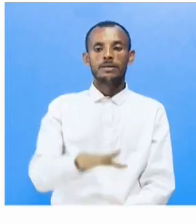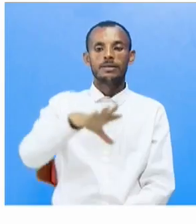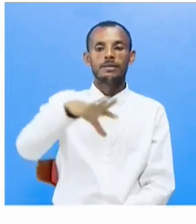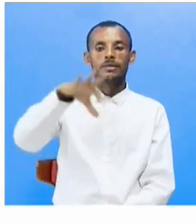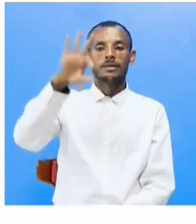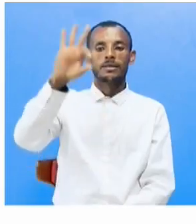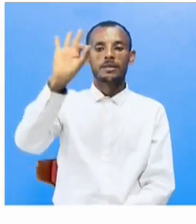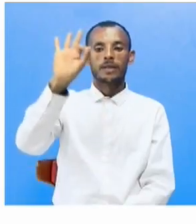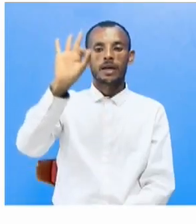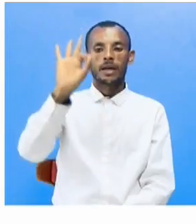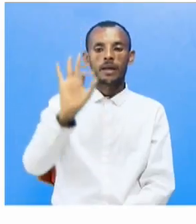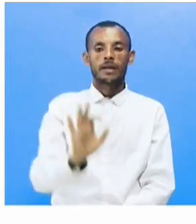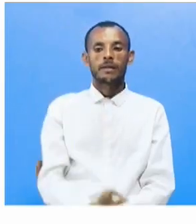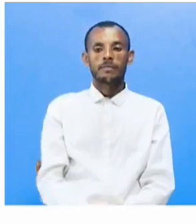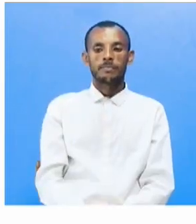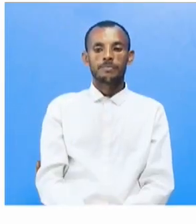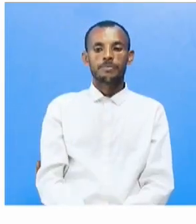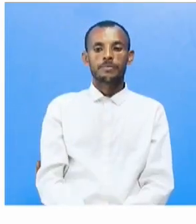gained